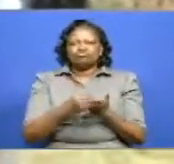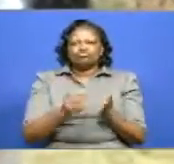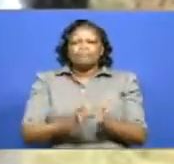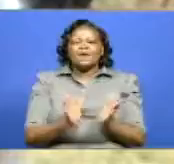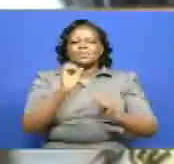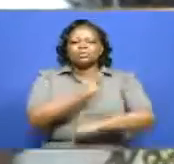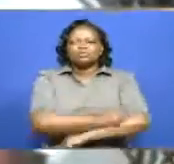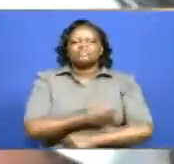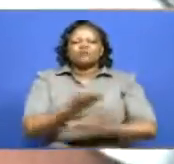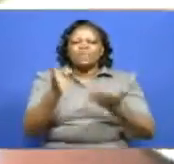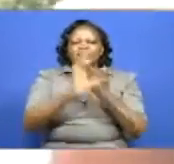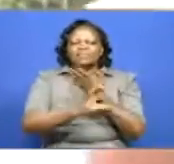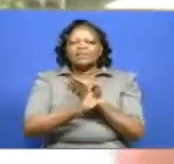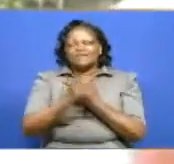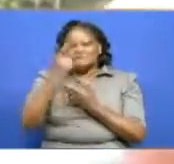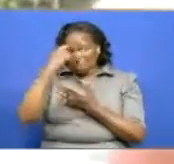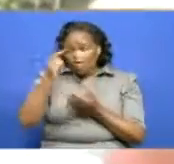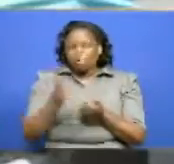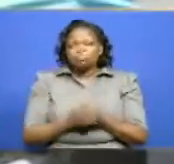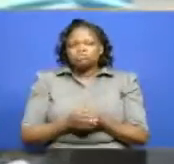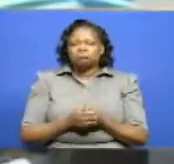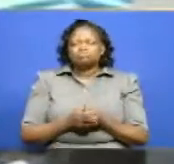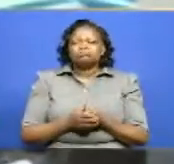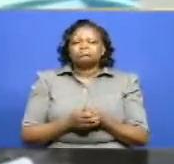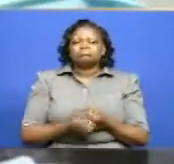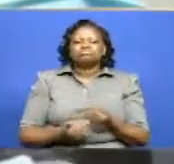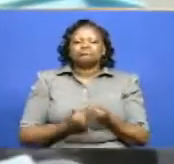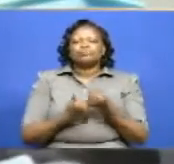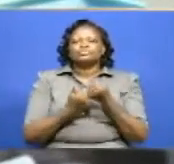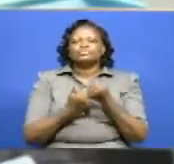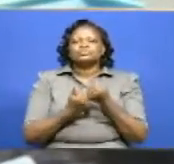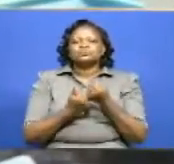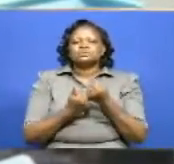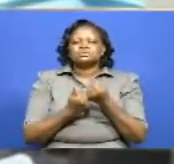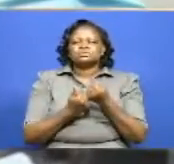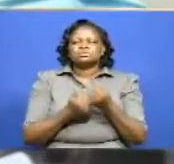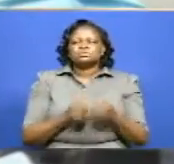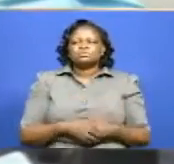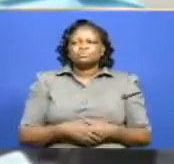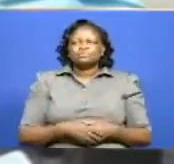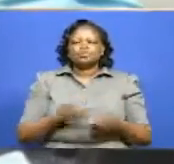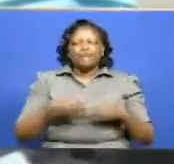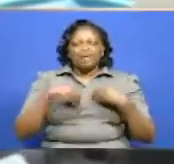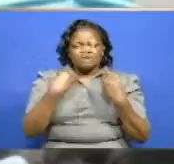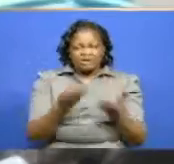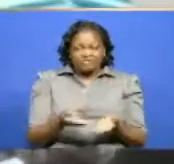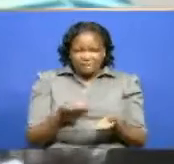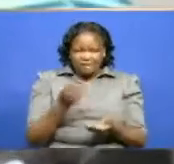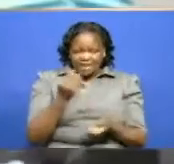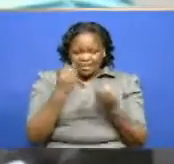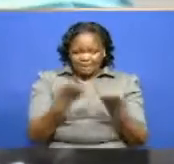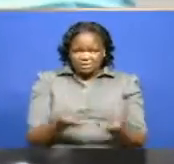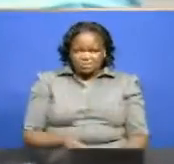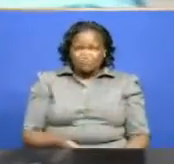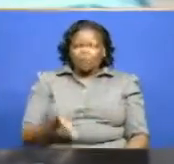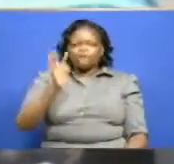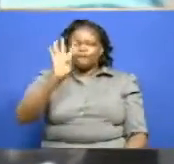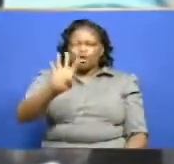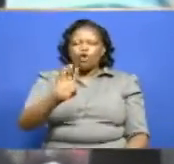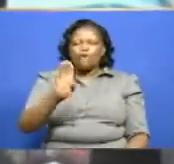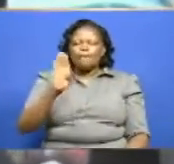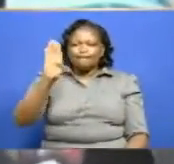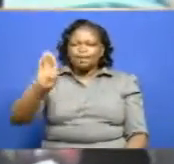across the country for upkeep. For primary school, we have just released Kenya shilling, 4 billion